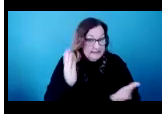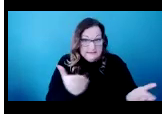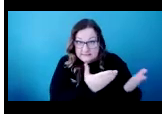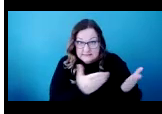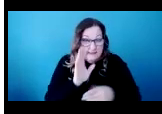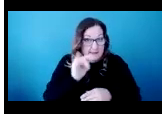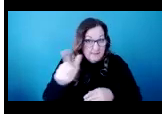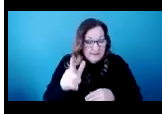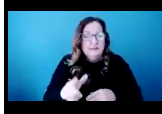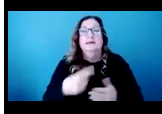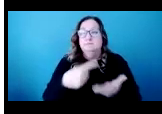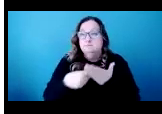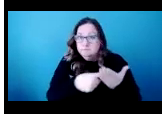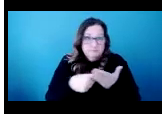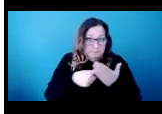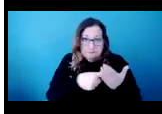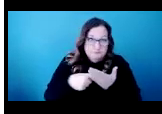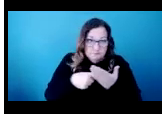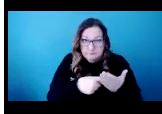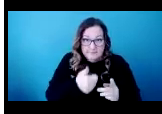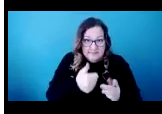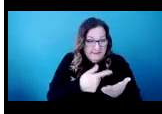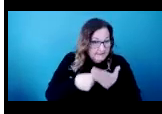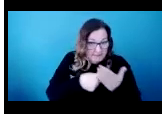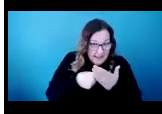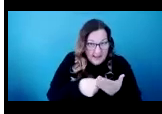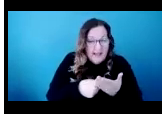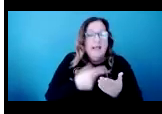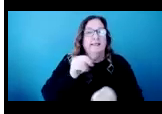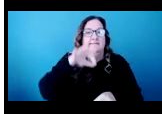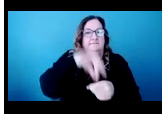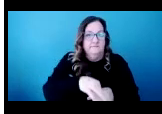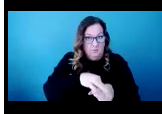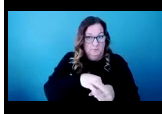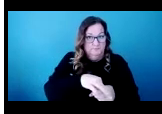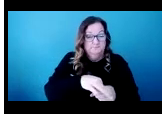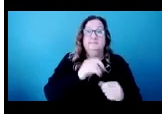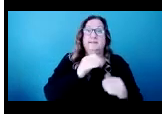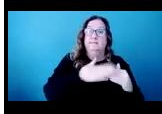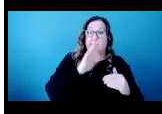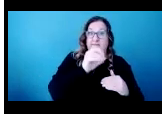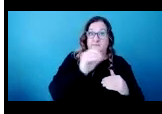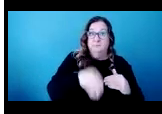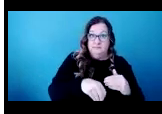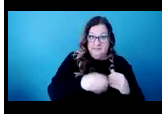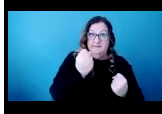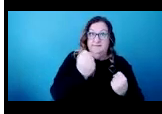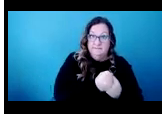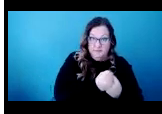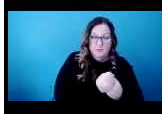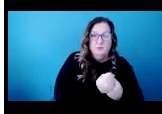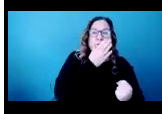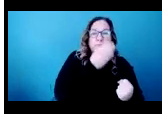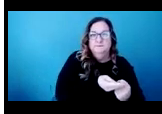about it on the floor, and then they'll take a vote. And if more than 50% of them vote yes, then the bill continues and gets